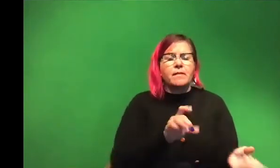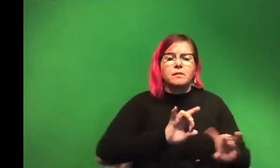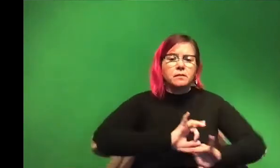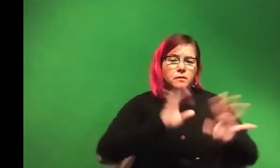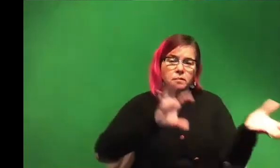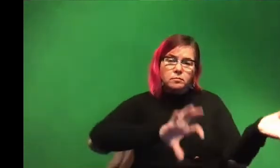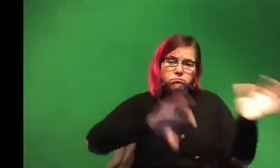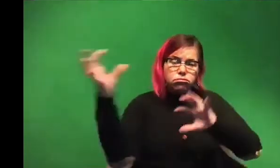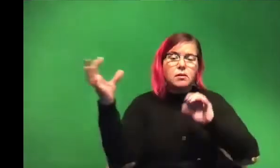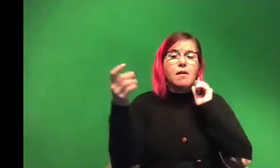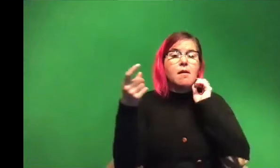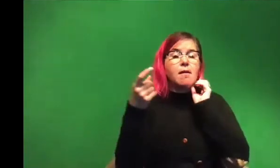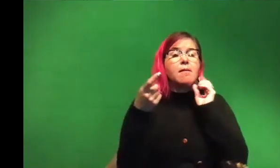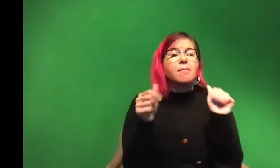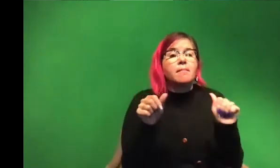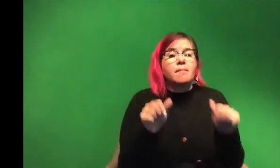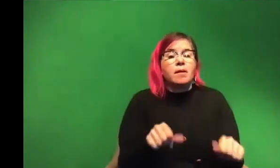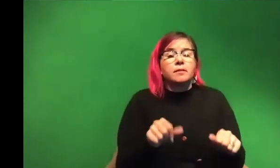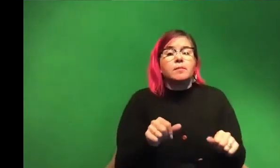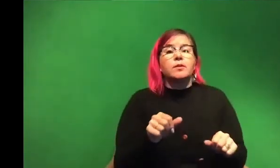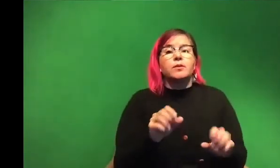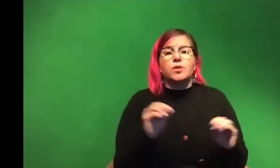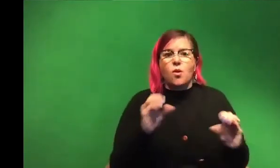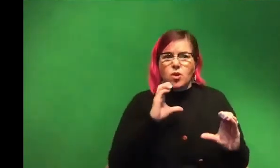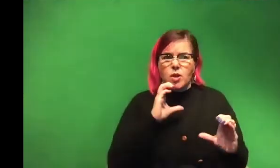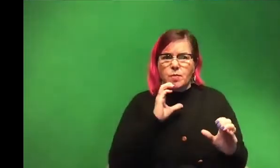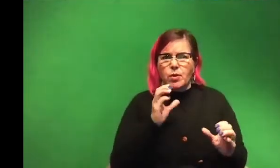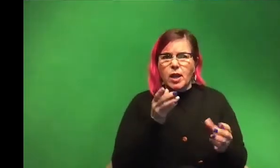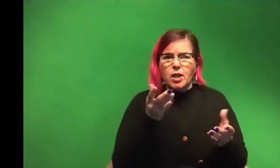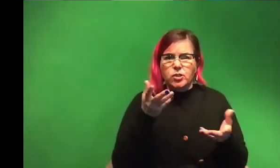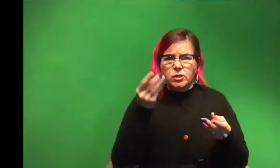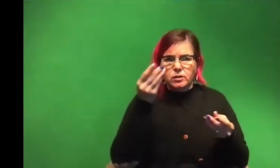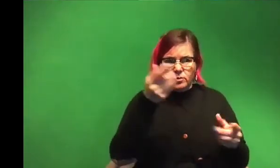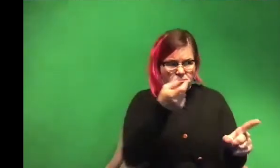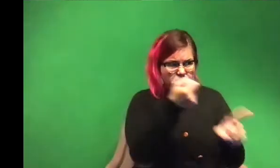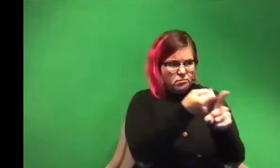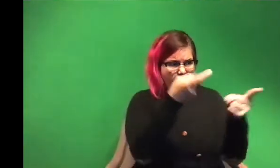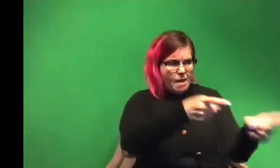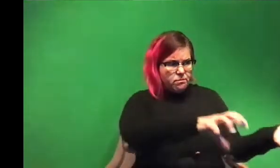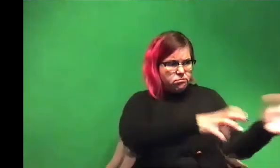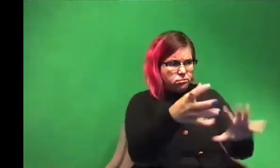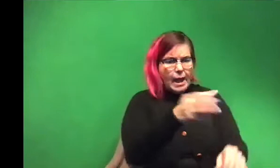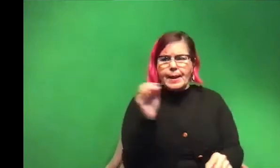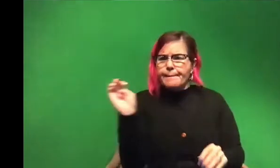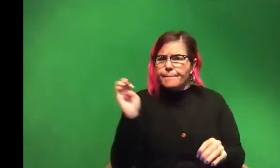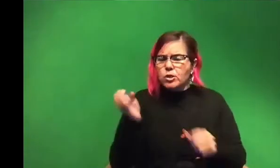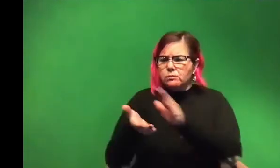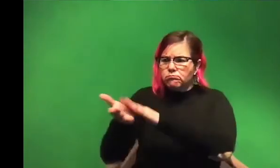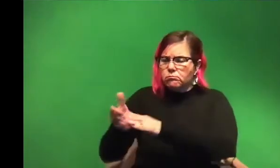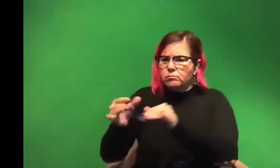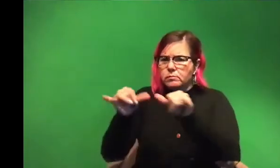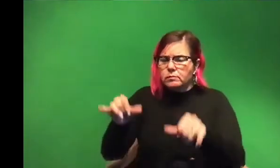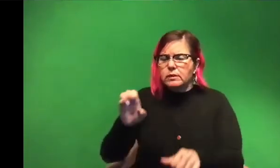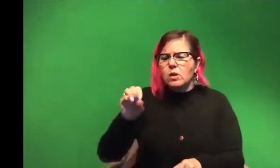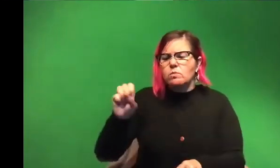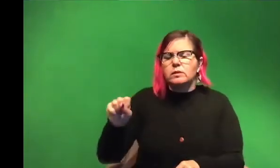it's often possible that there are no communications in between the area that's been impacted and the Emergency Operations Center or the